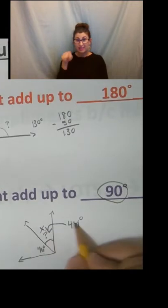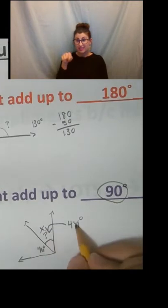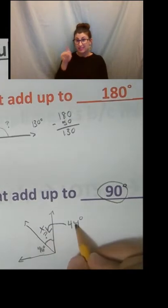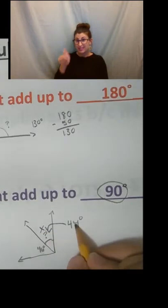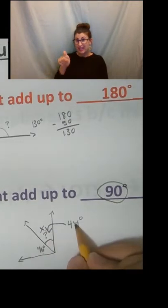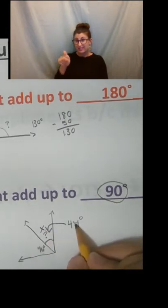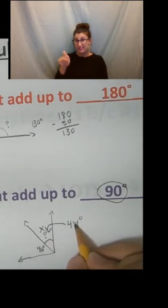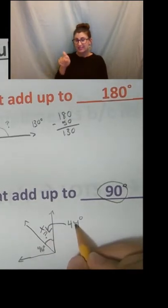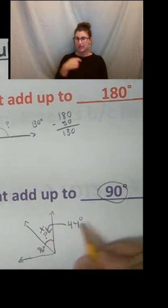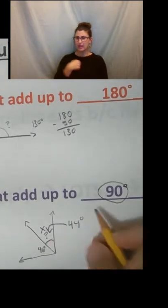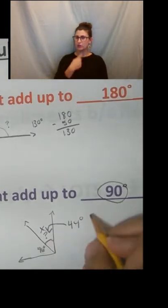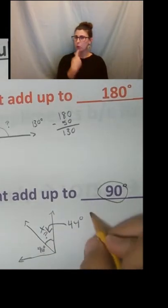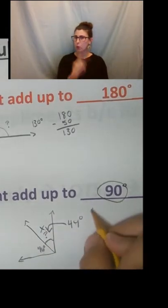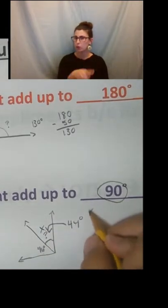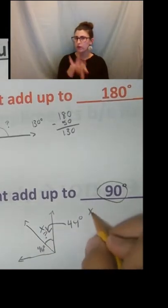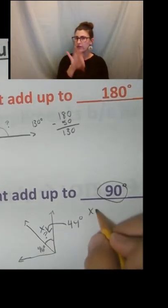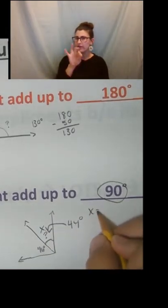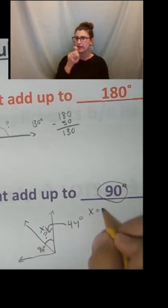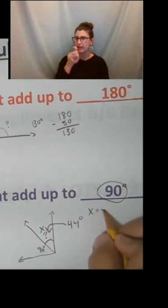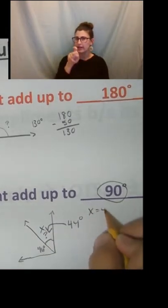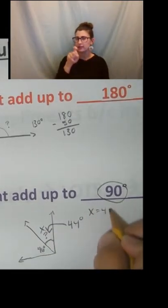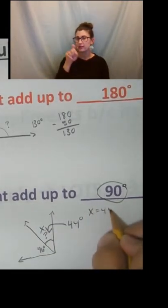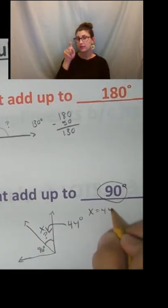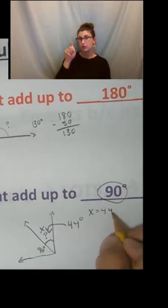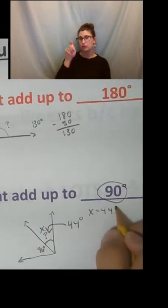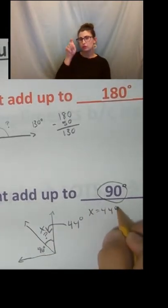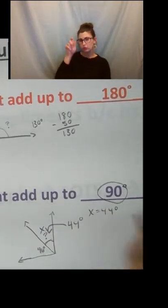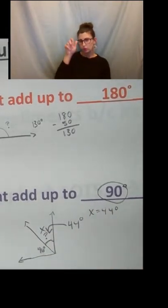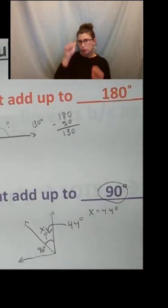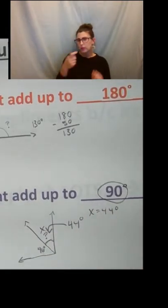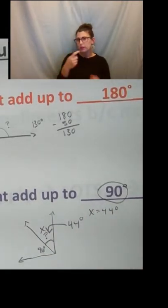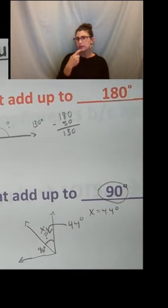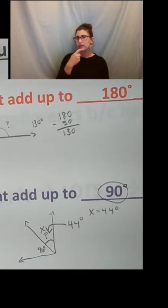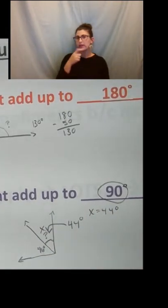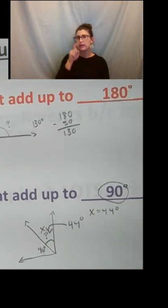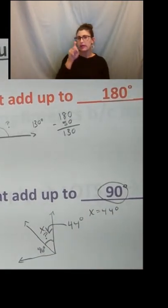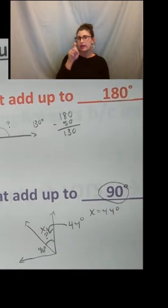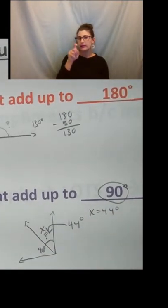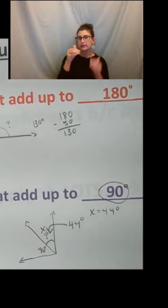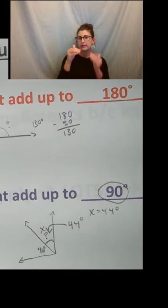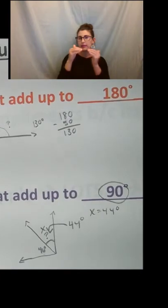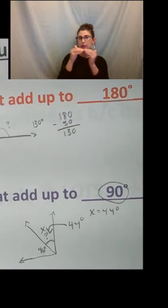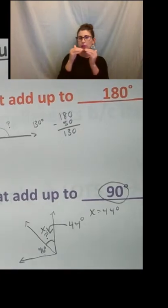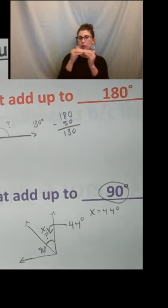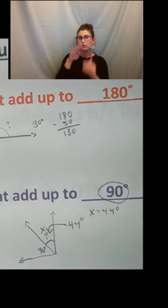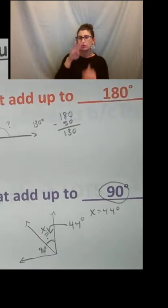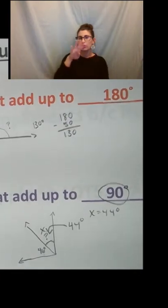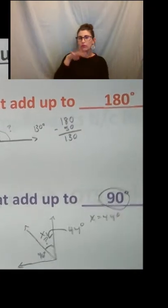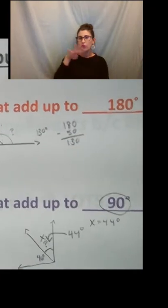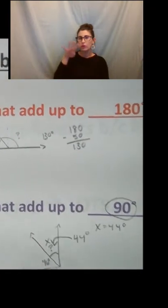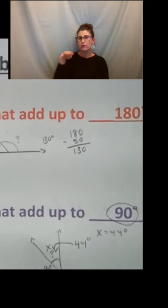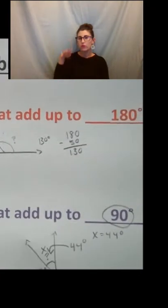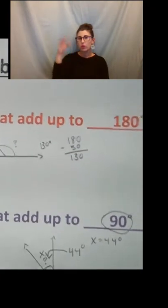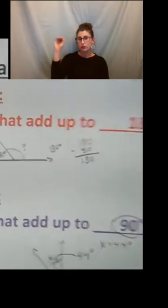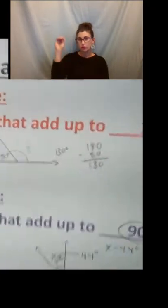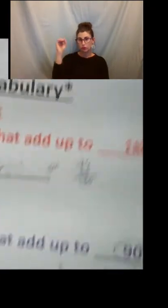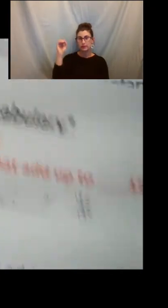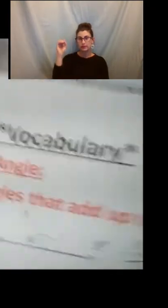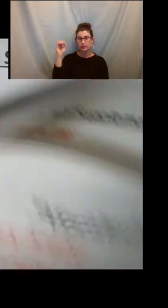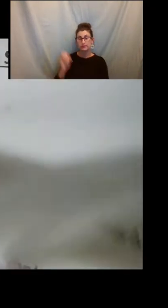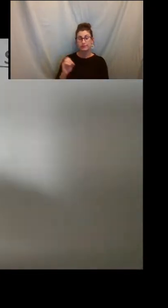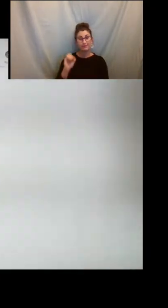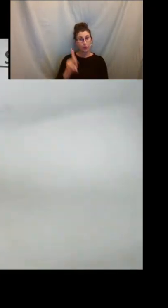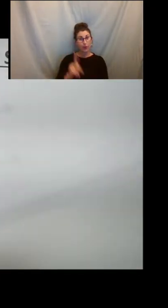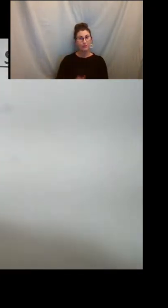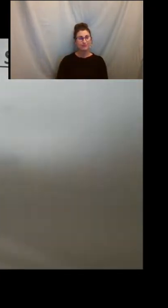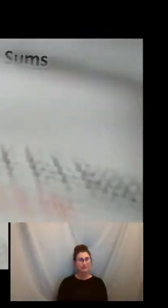find x, that would be 44. X would equal 44 degrees. Okay. All right.